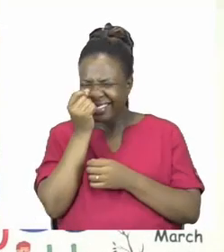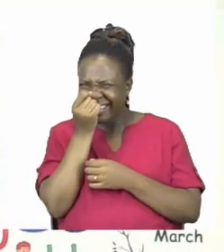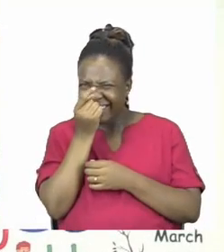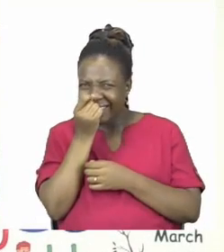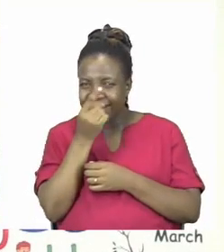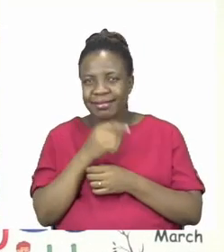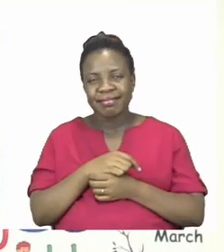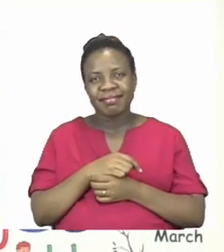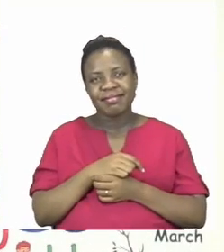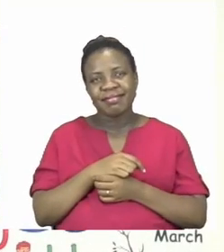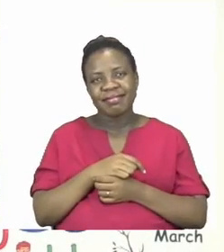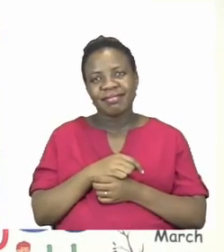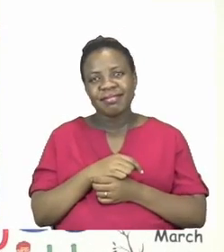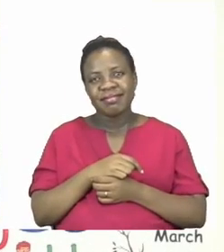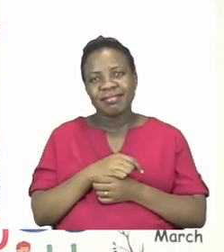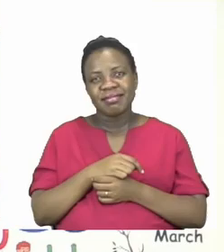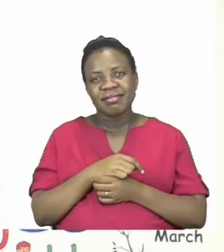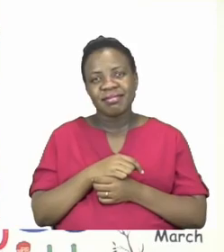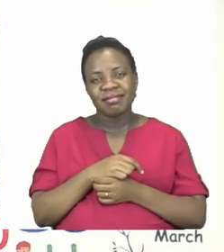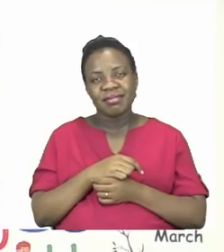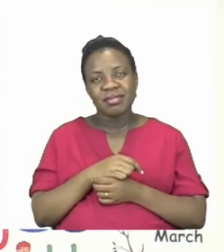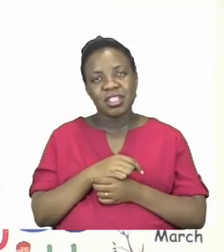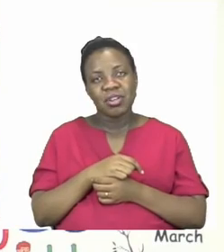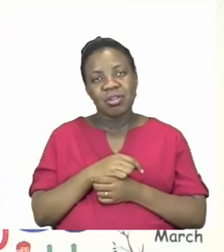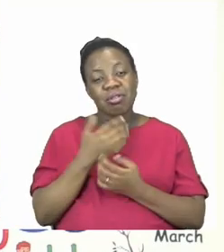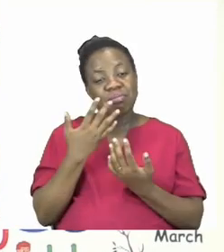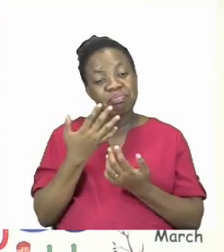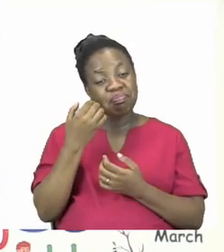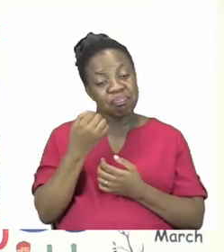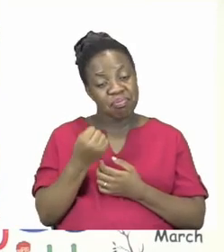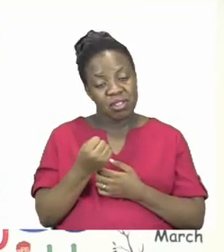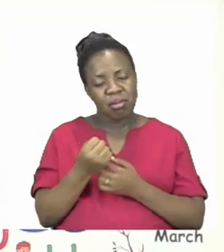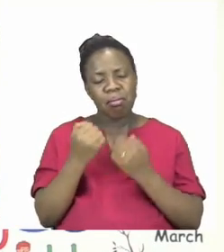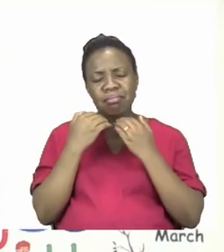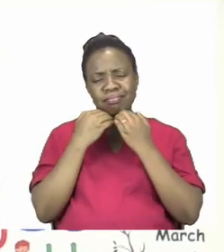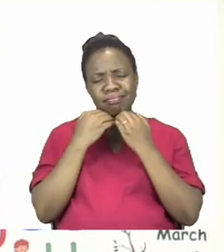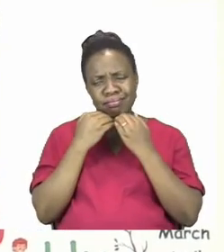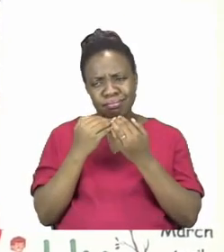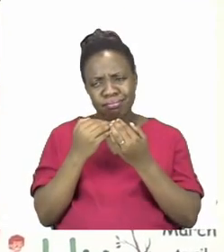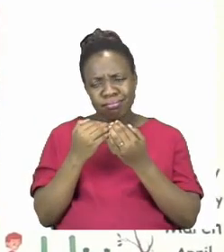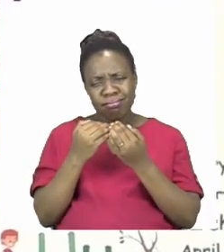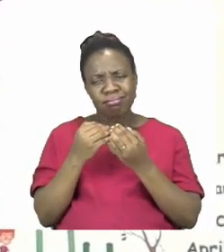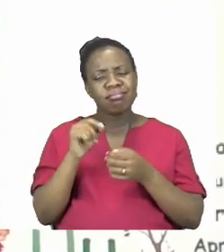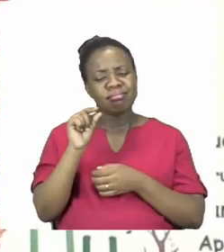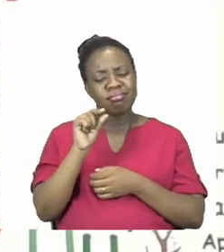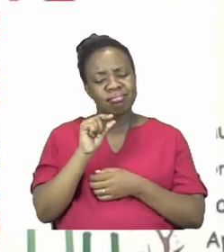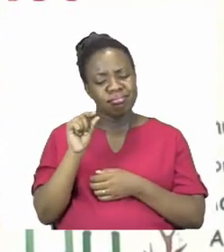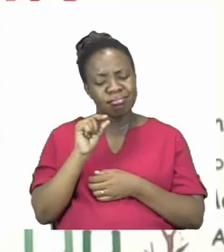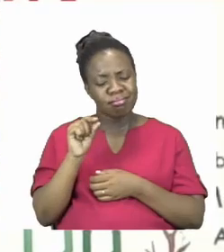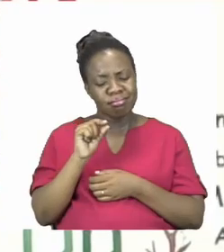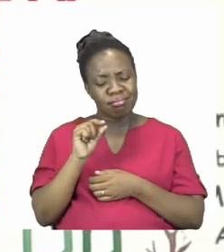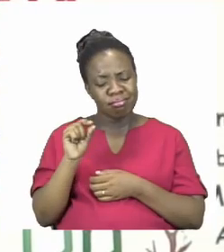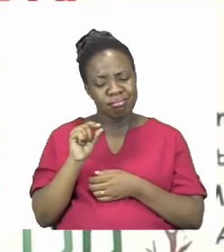how to make the cup of tea. So they have words that are important for you to use so that the person who's following them